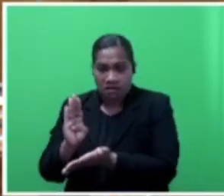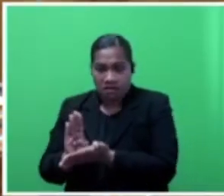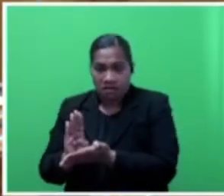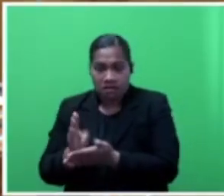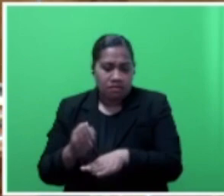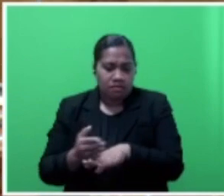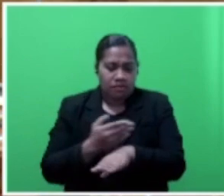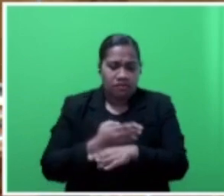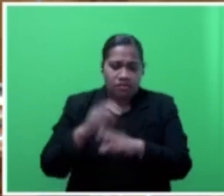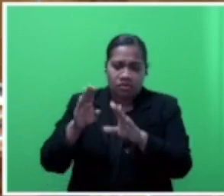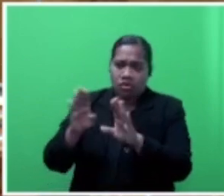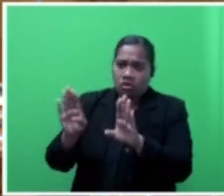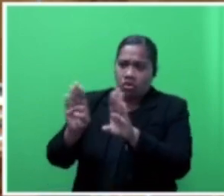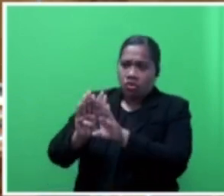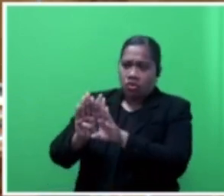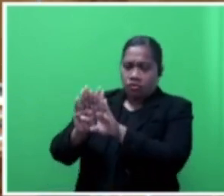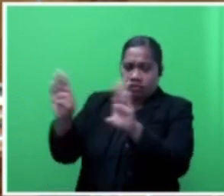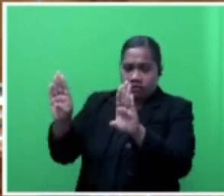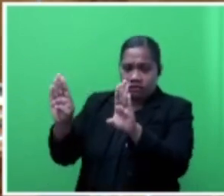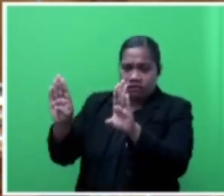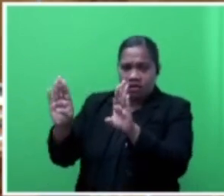before the opening of our borders.